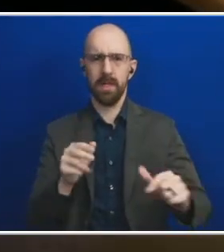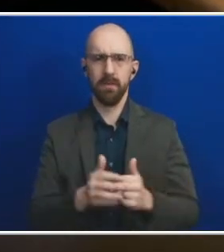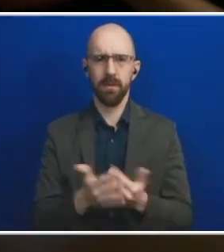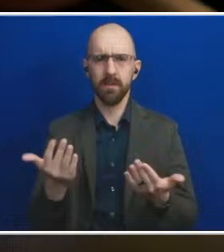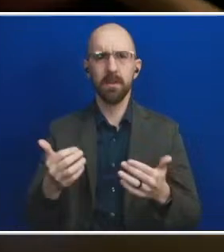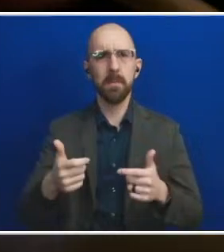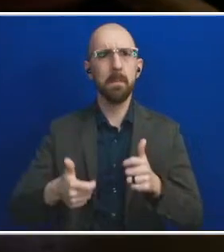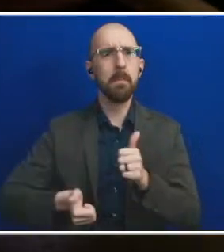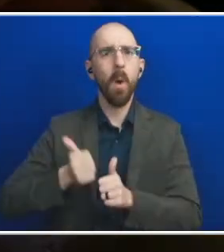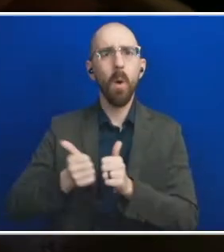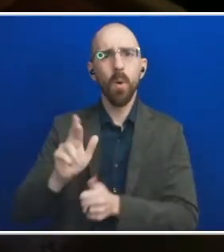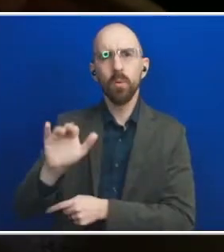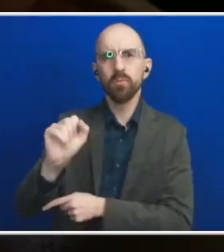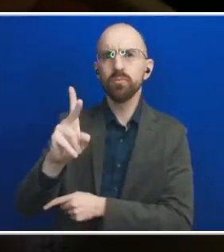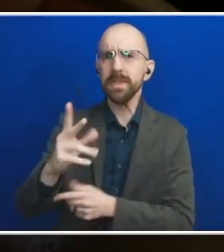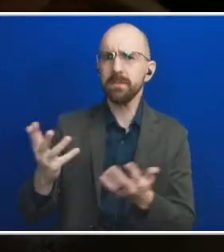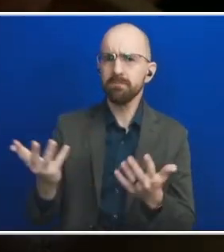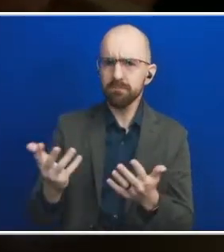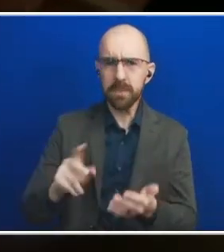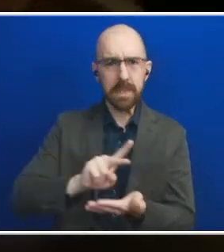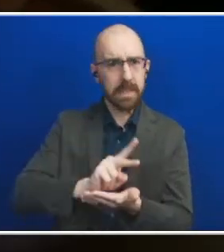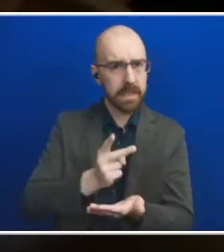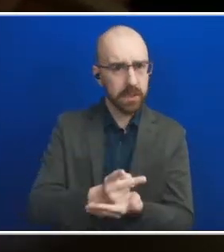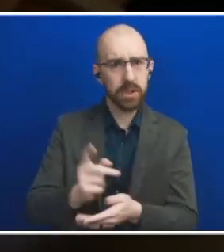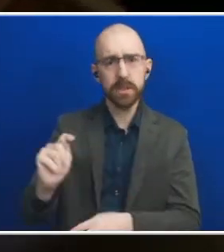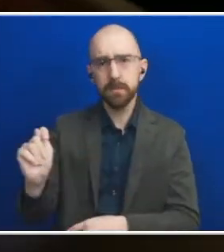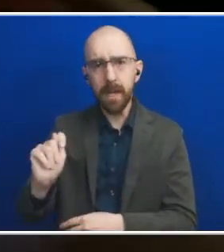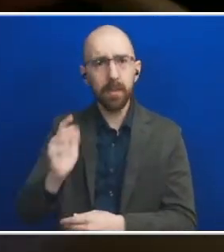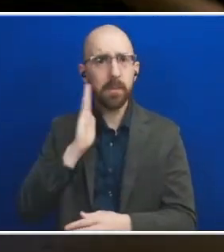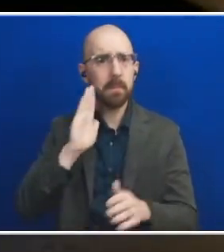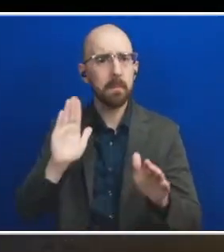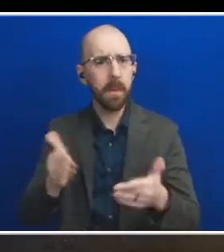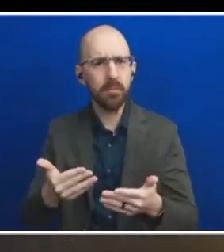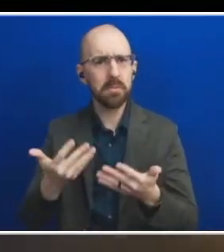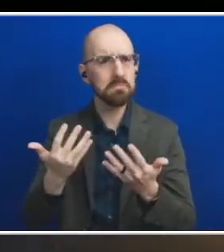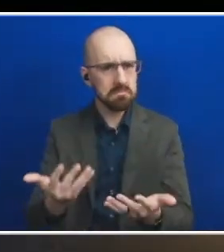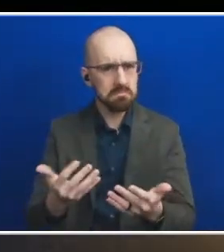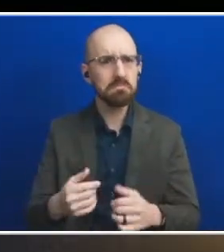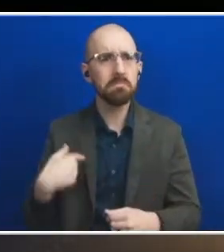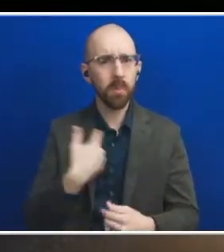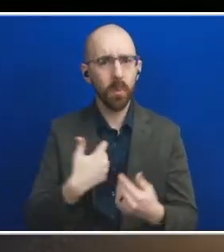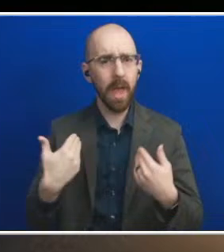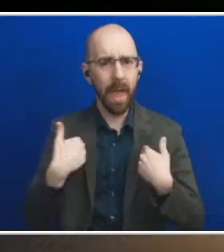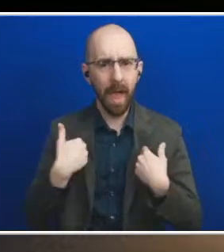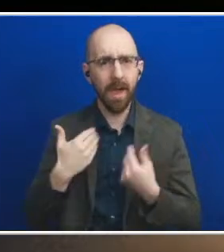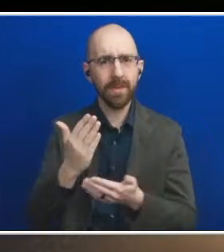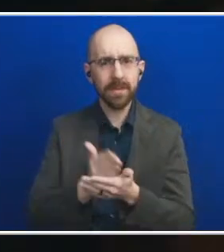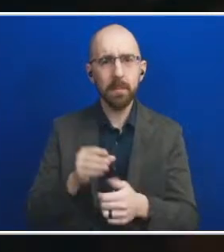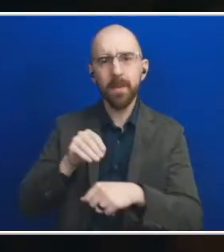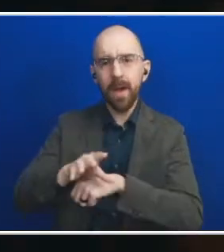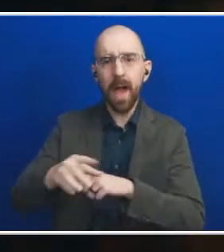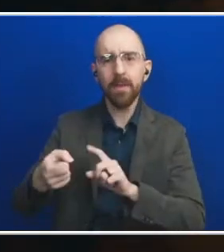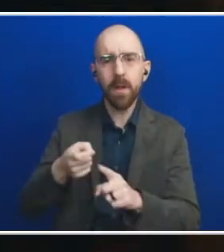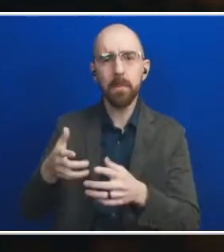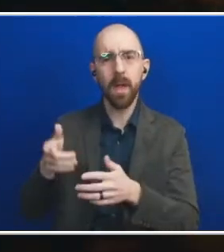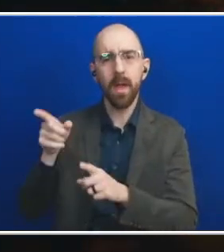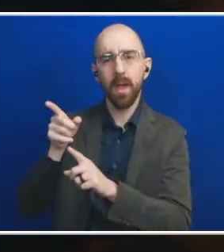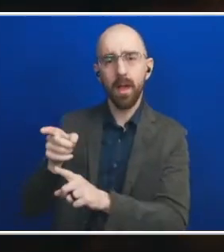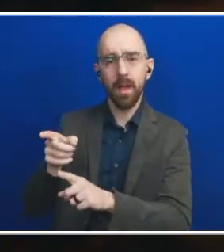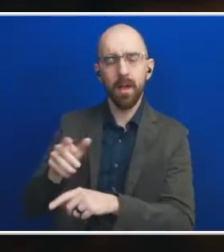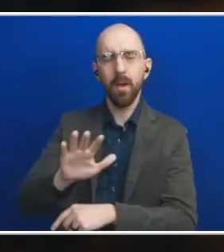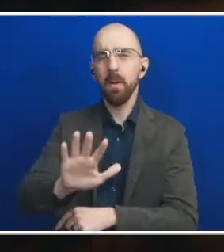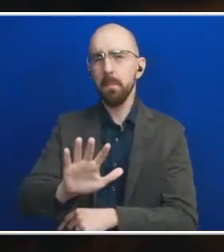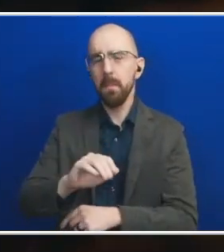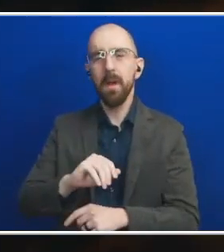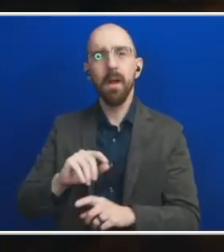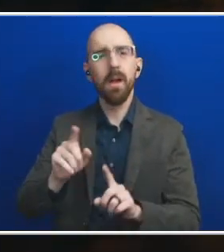greatest risks? Is it in the kitchen, the bathroom, the bedrooms? We have some advice, but where in the